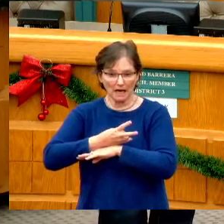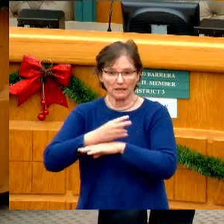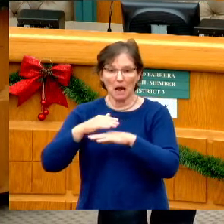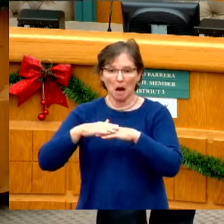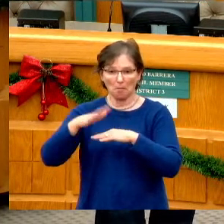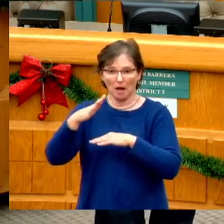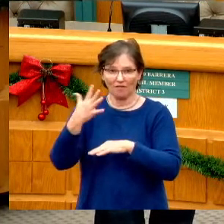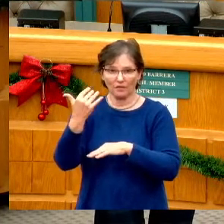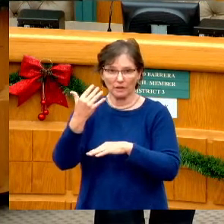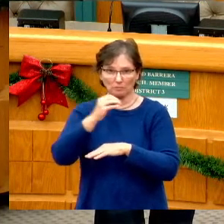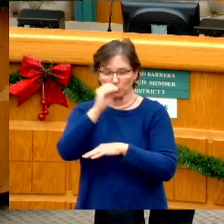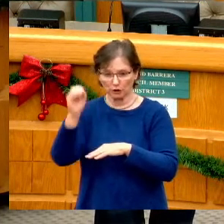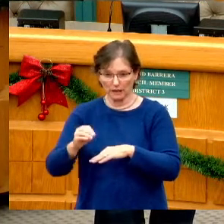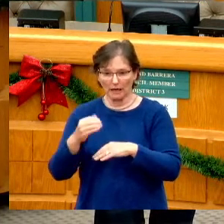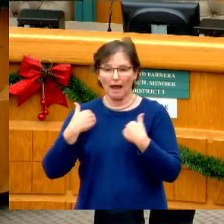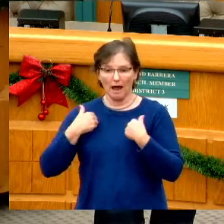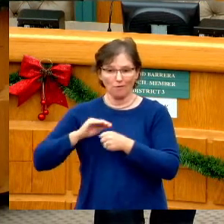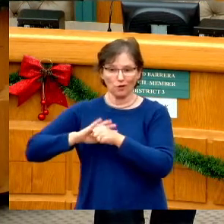rollback.